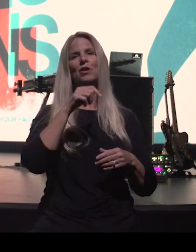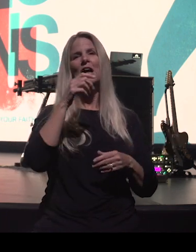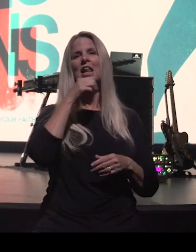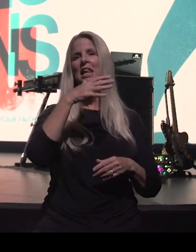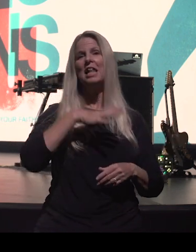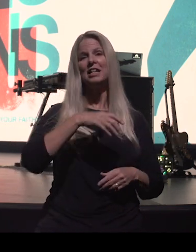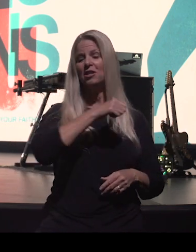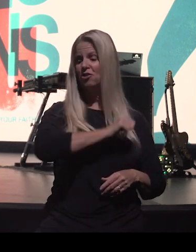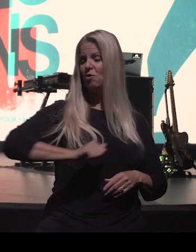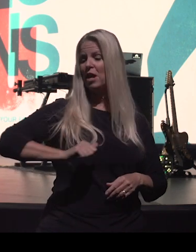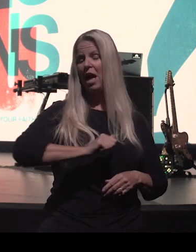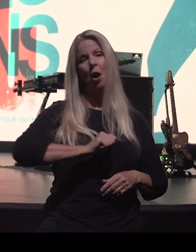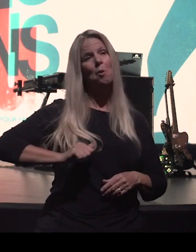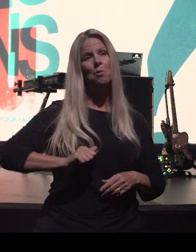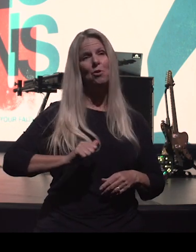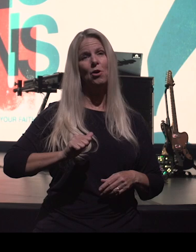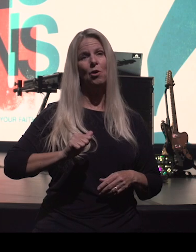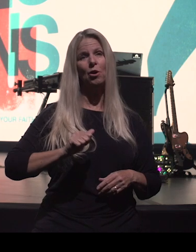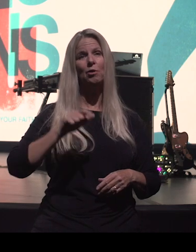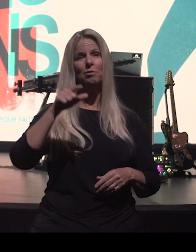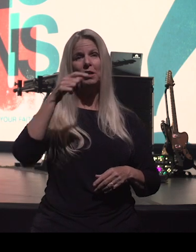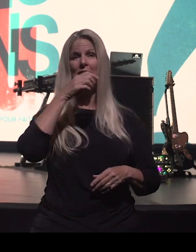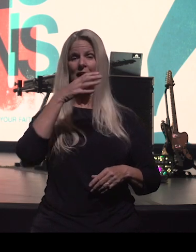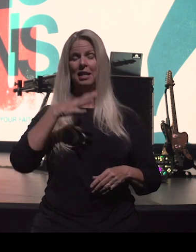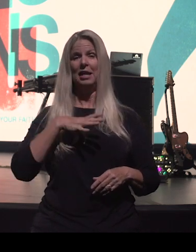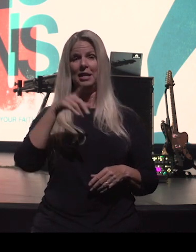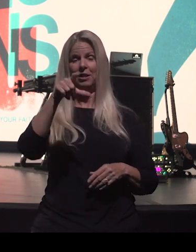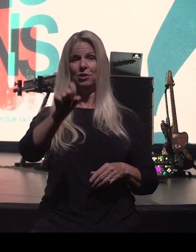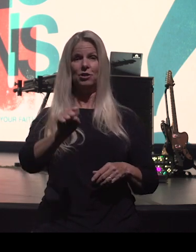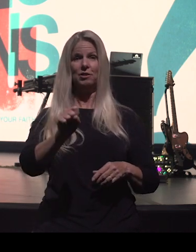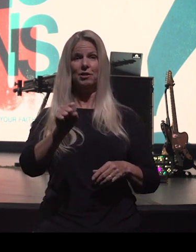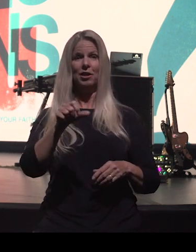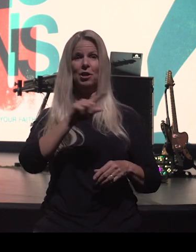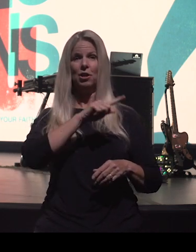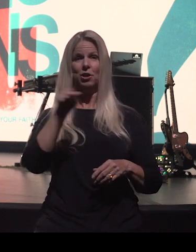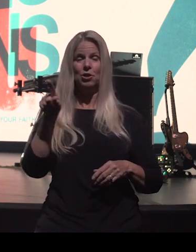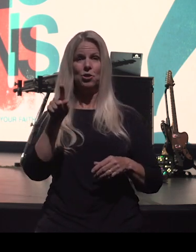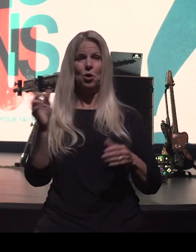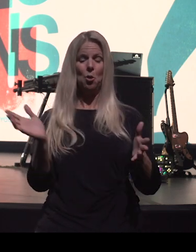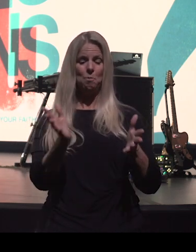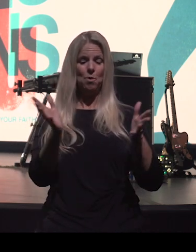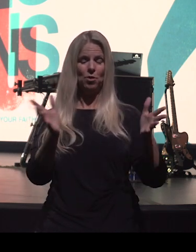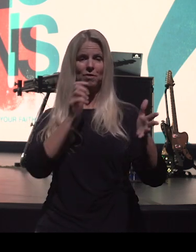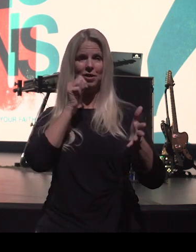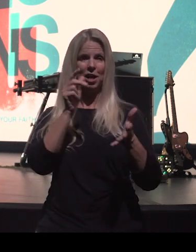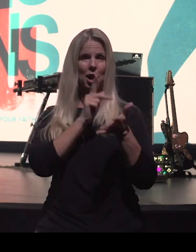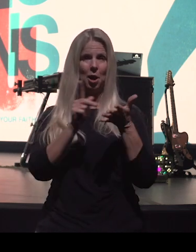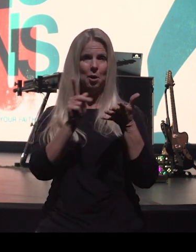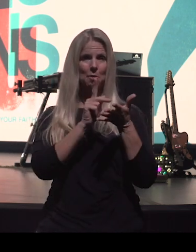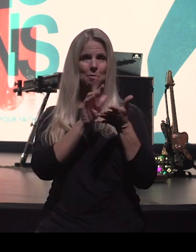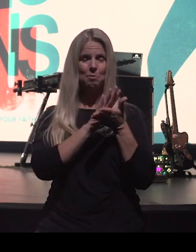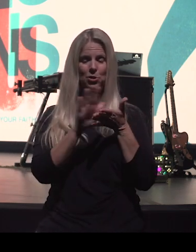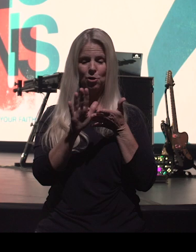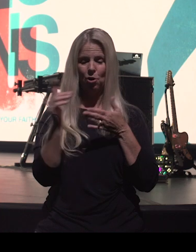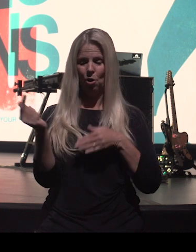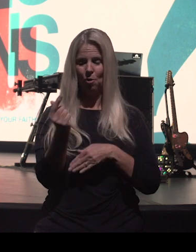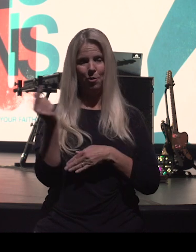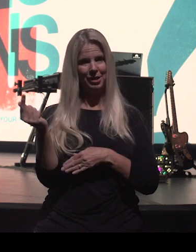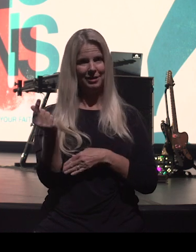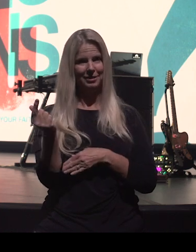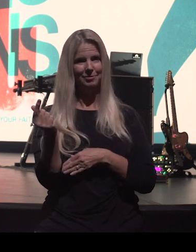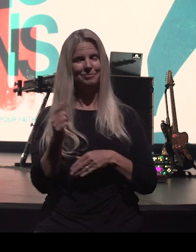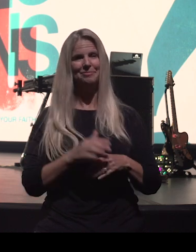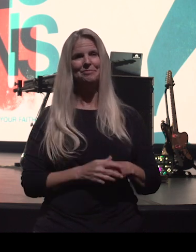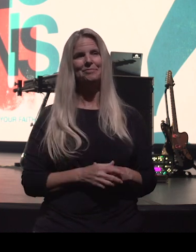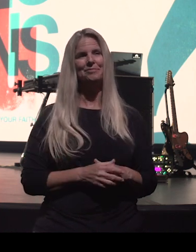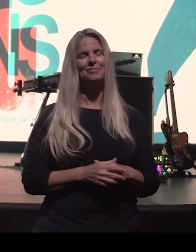could point the finger right back at you. Your motives aren't pure all the time either, okay? But isn't it true that